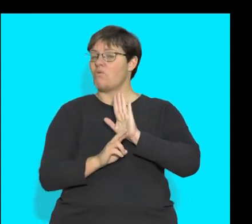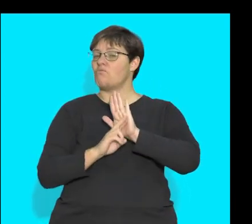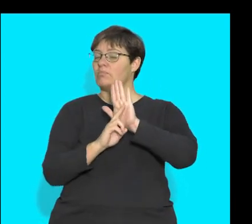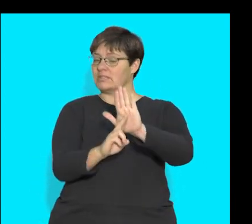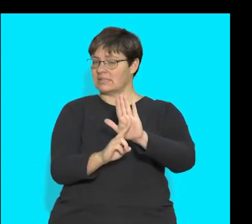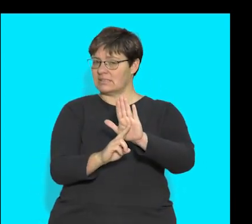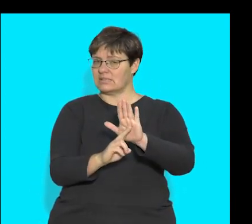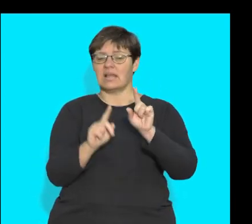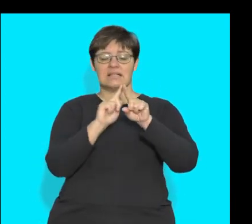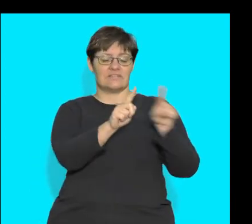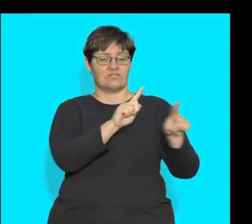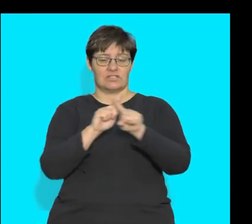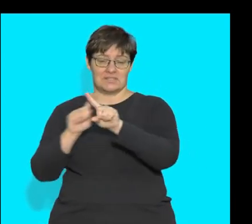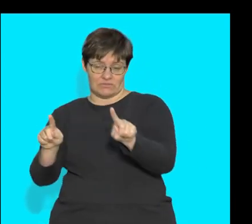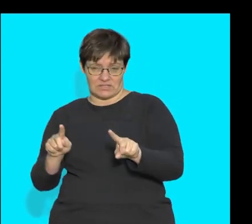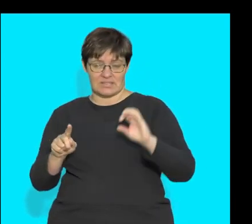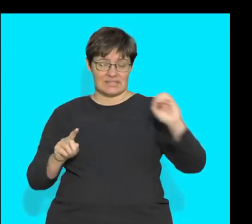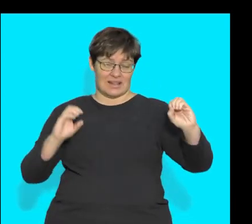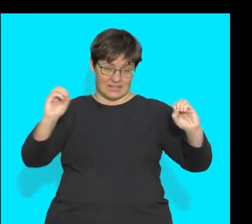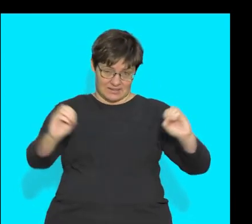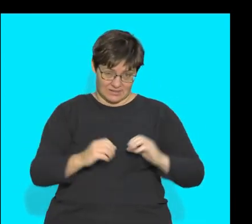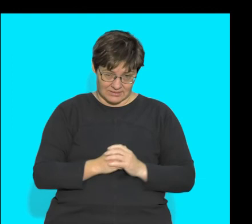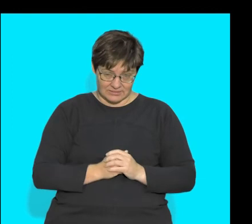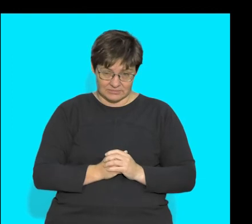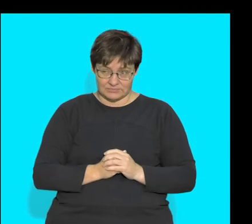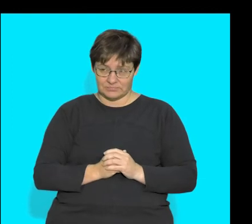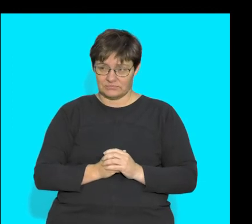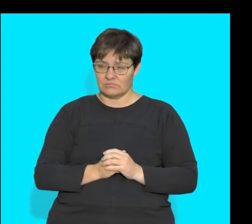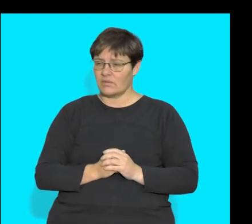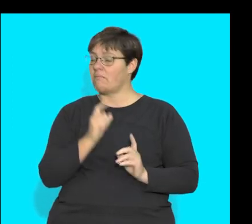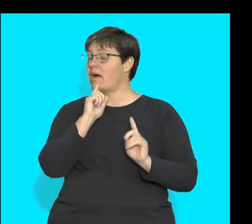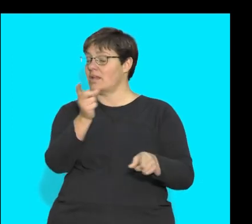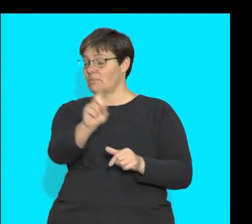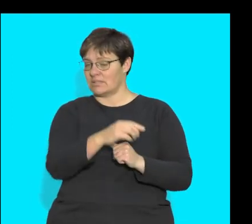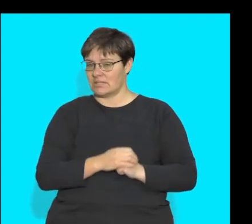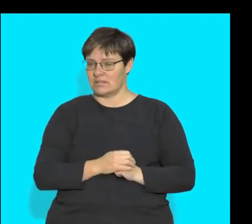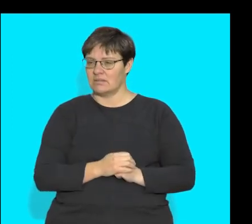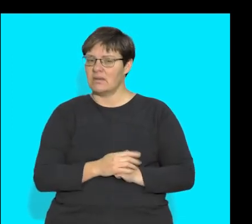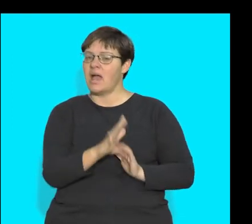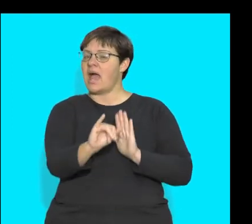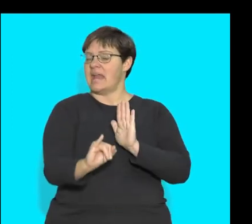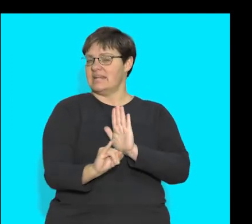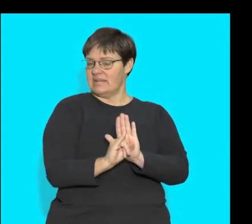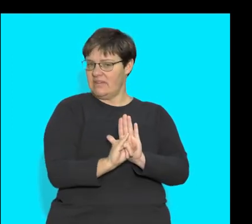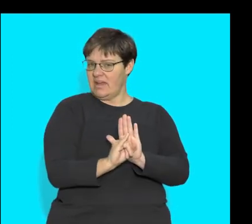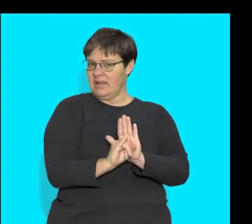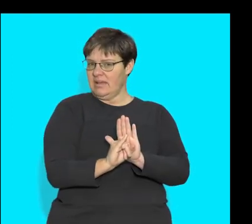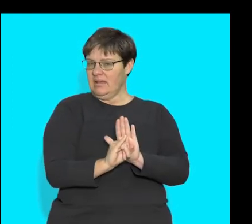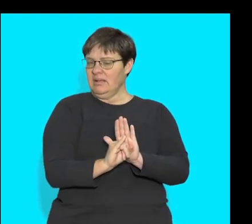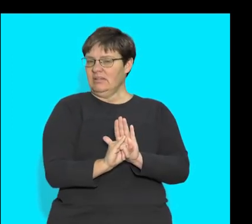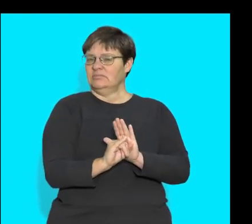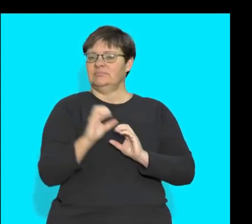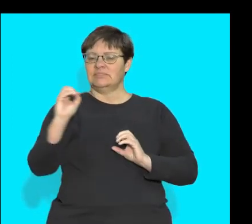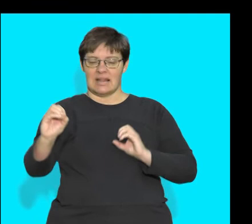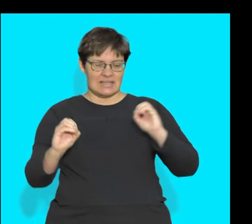diagrams represent different types of cells. Okay, so what do we have to answer? Identify